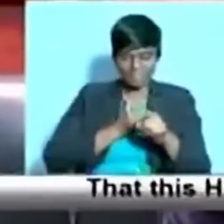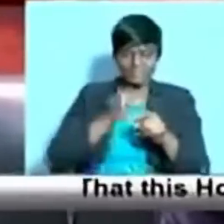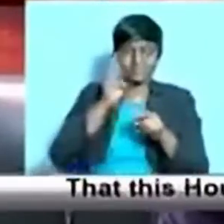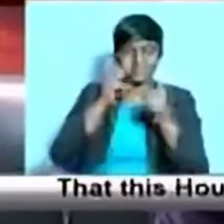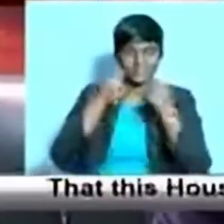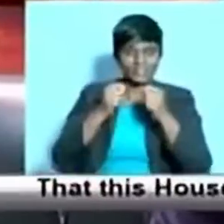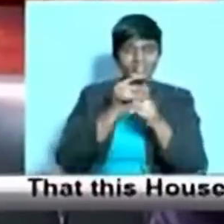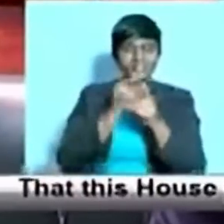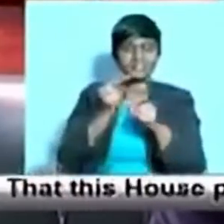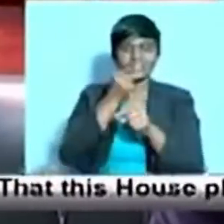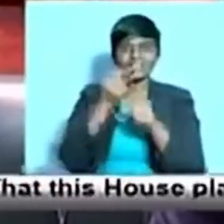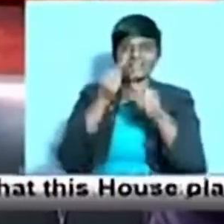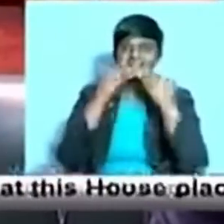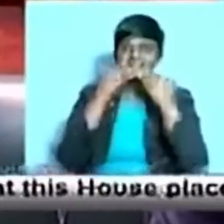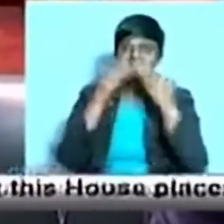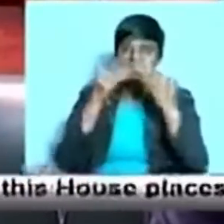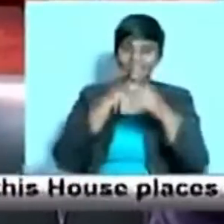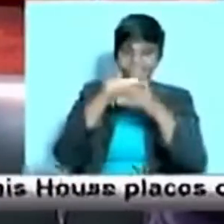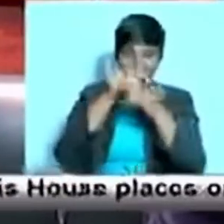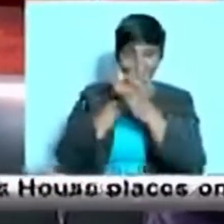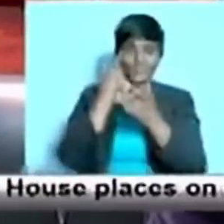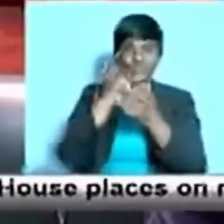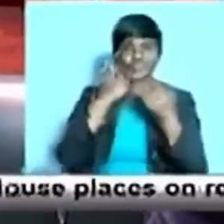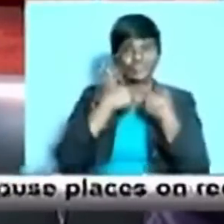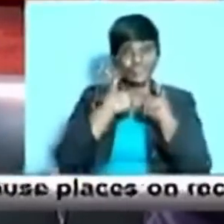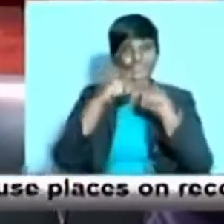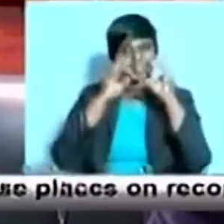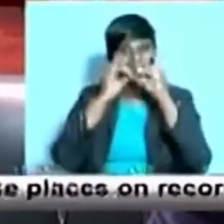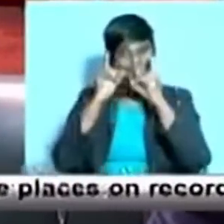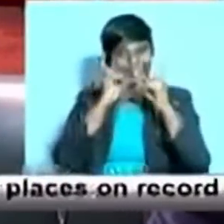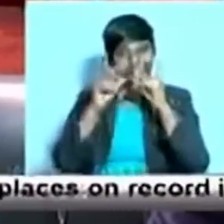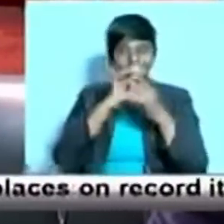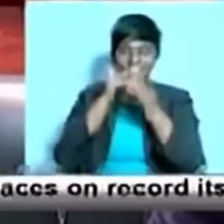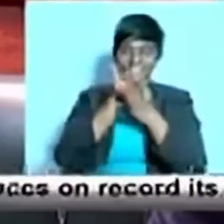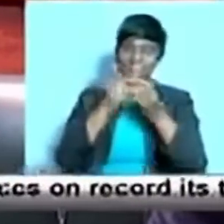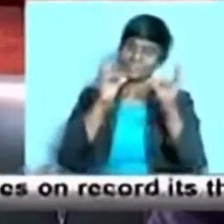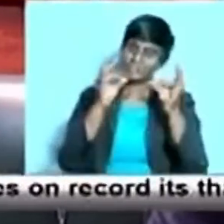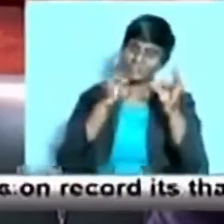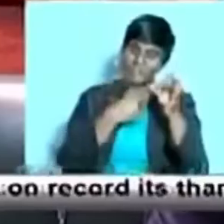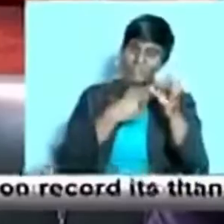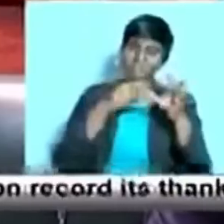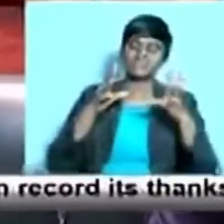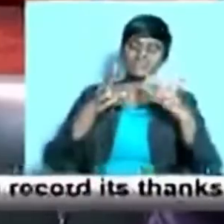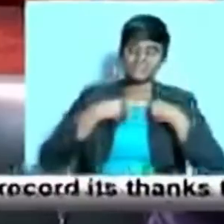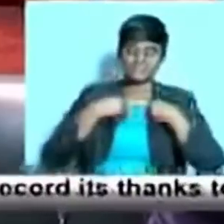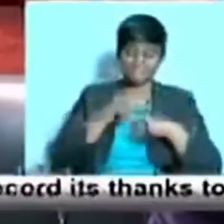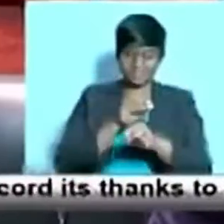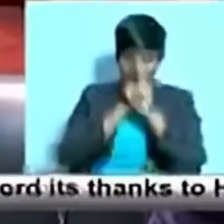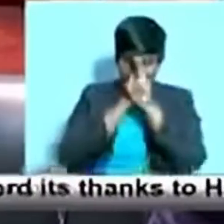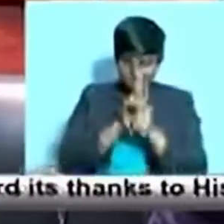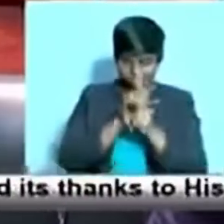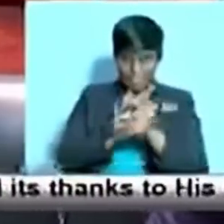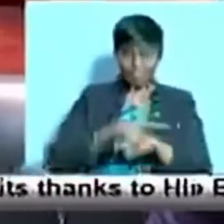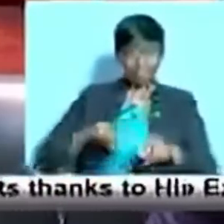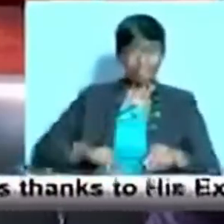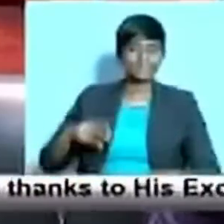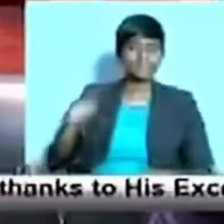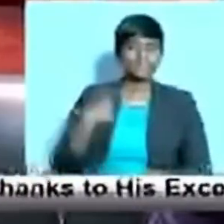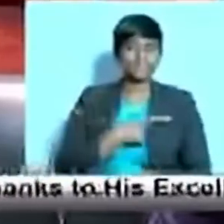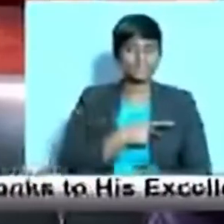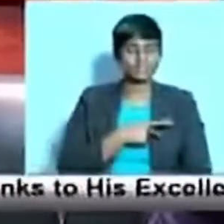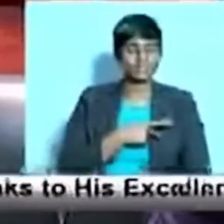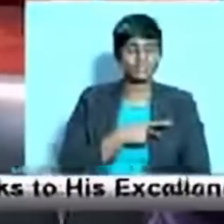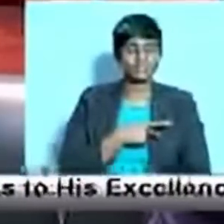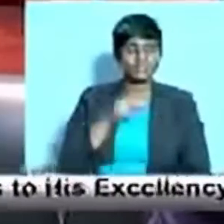just say, in thanking all of them, appreciating all of them, I just want to adopt the honorable member